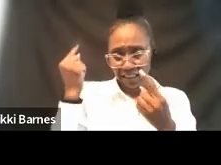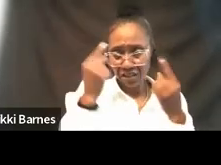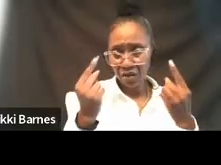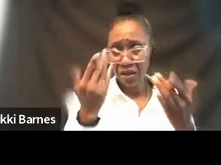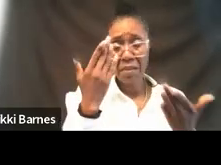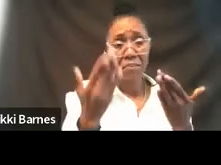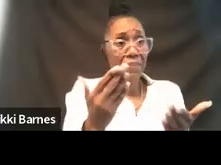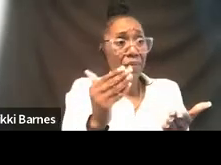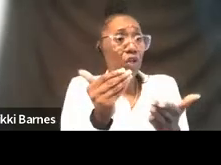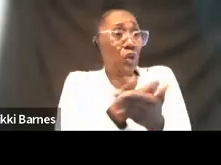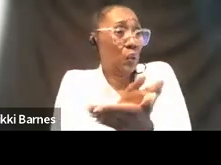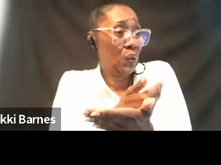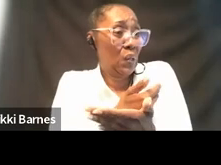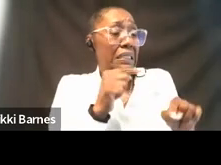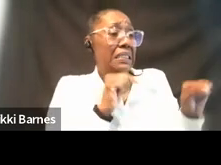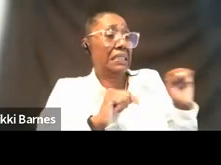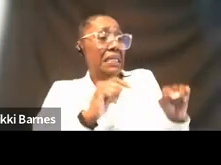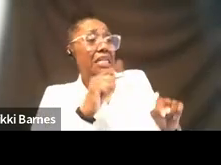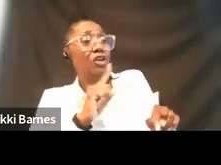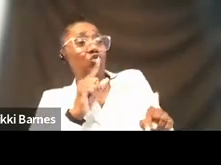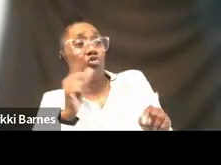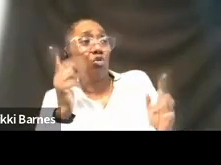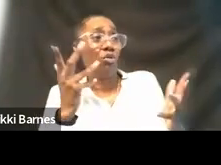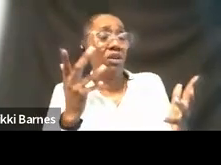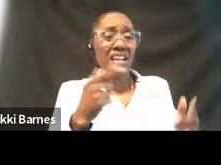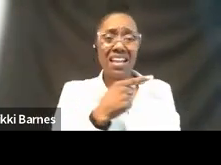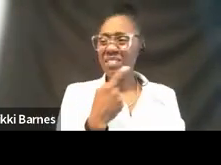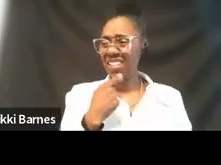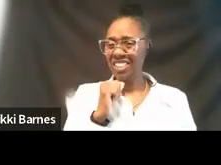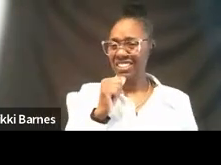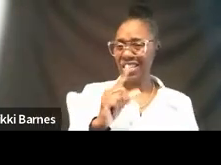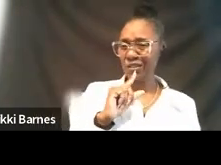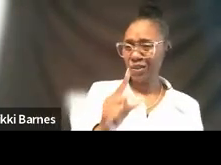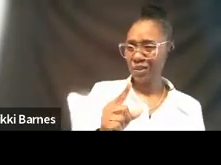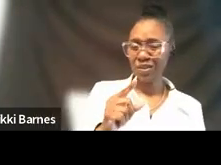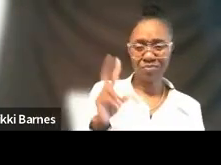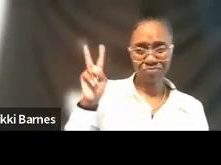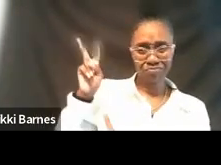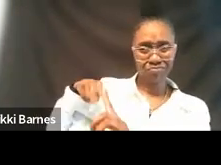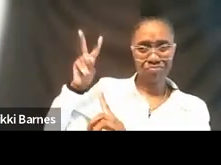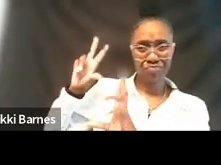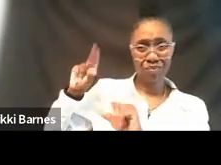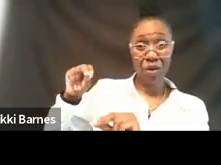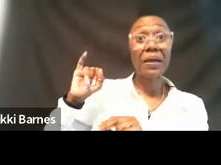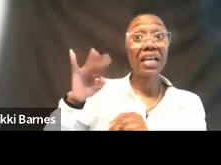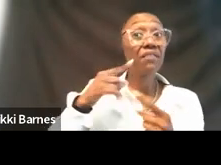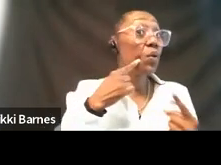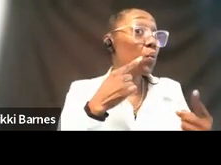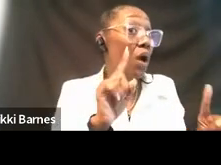scary, or in some cases, somebody might say, this is unrealistic, but if it works, let's explore it a little bit more.